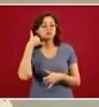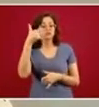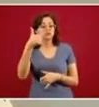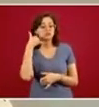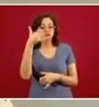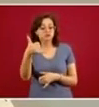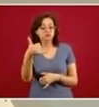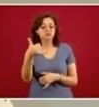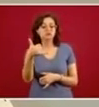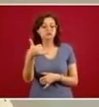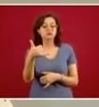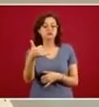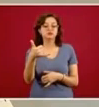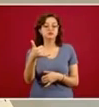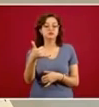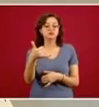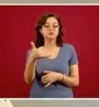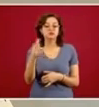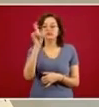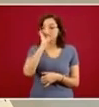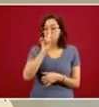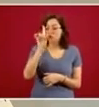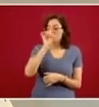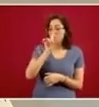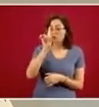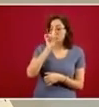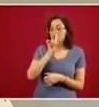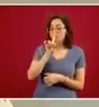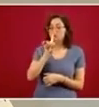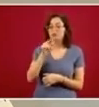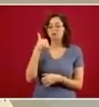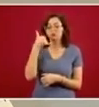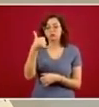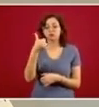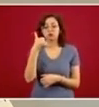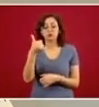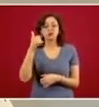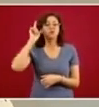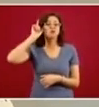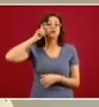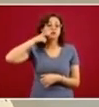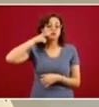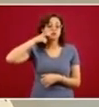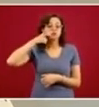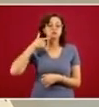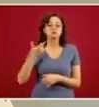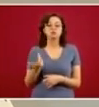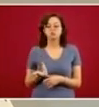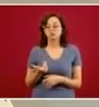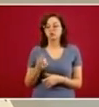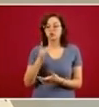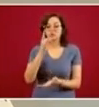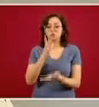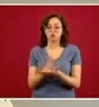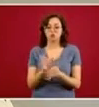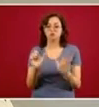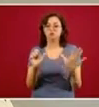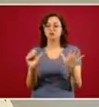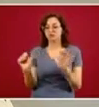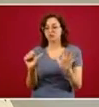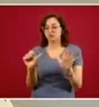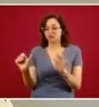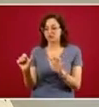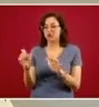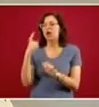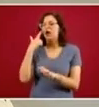Over the weekend, we attended near 10,000 calls to give medical counseling, and